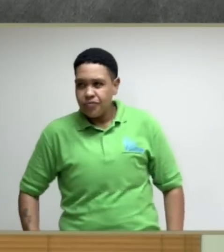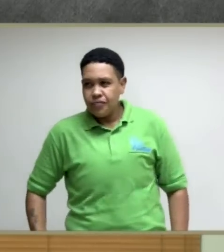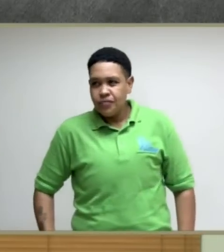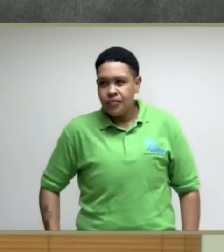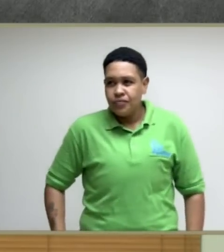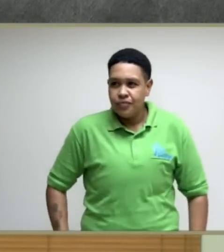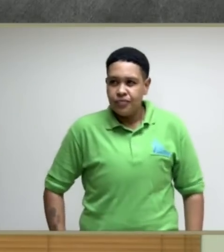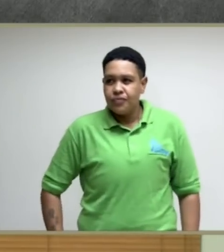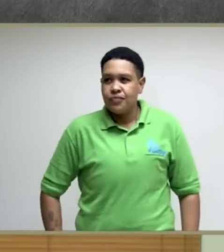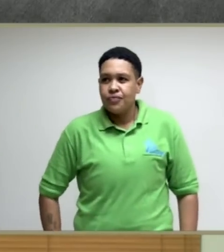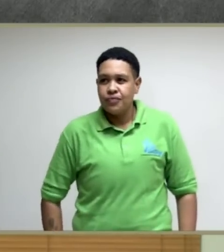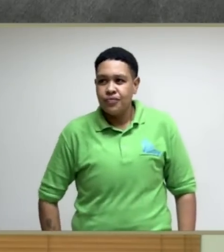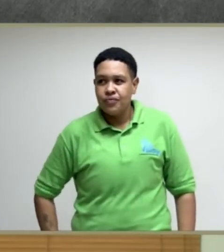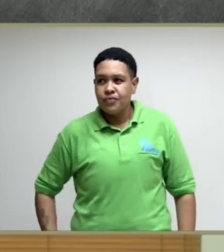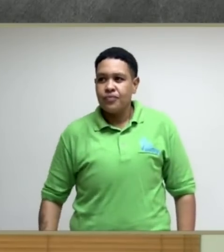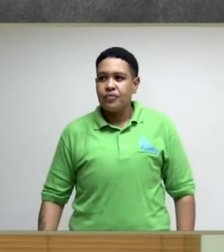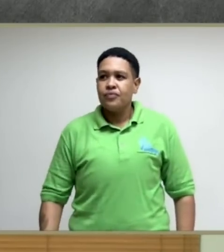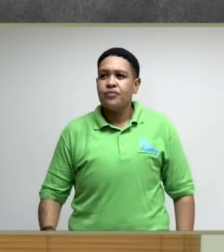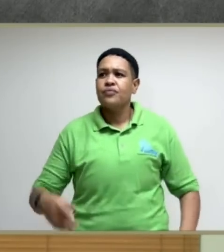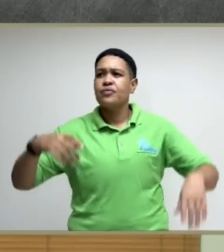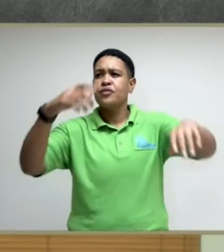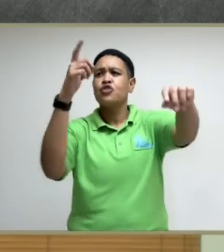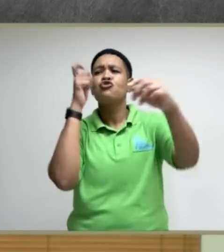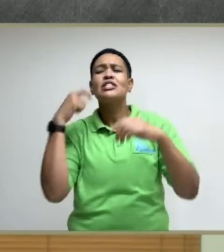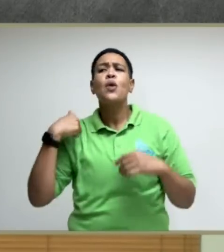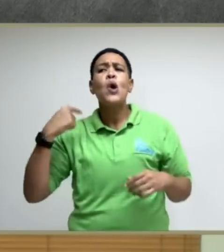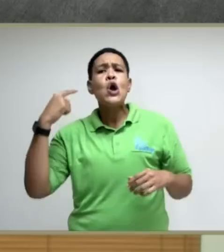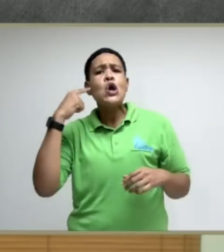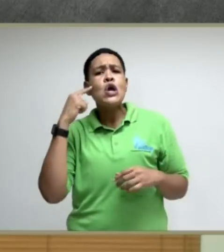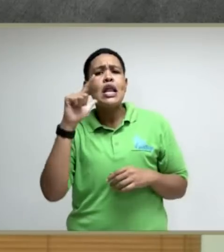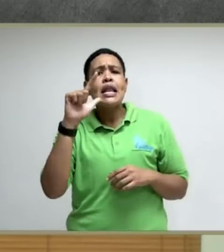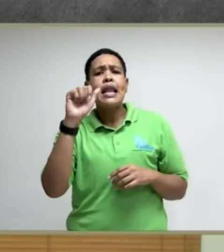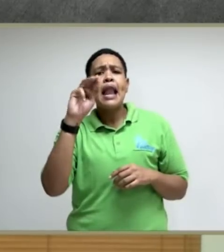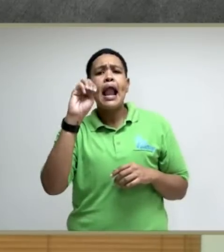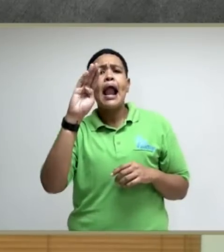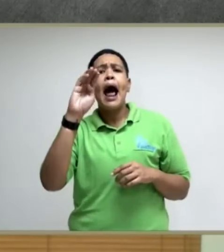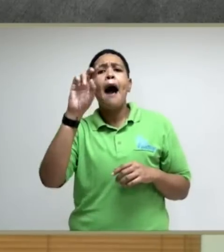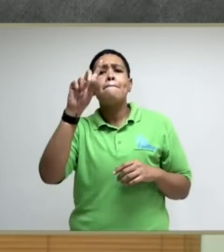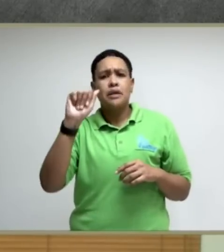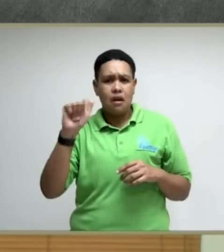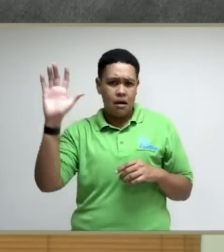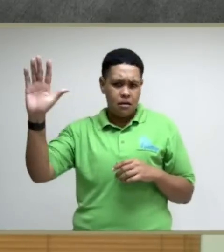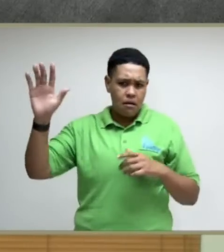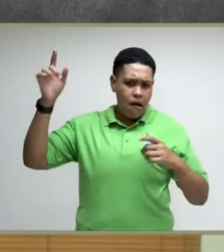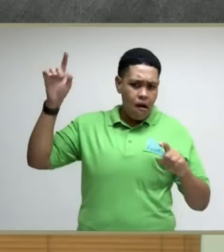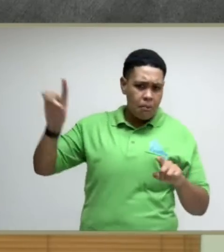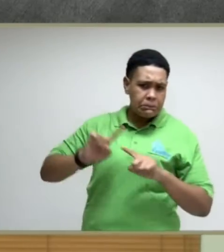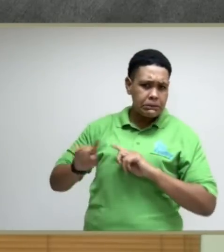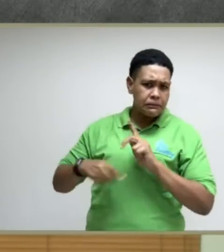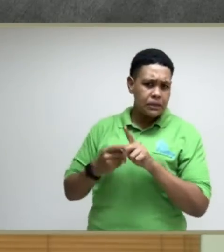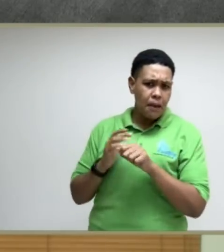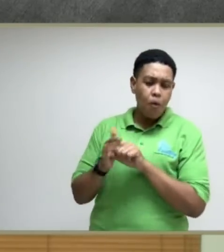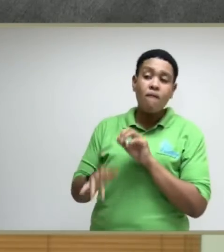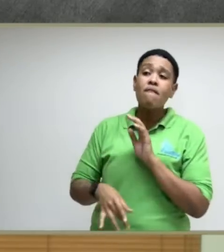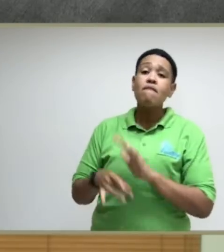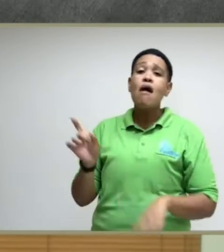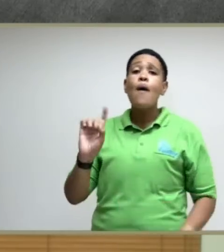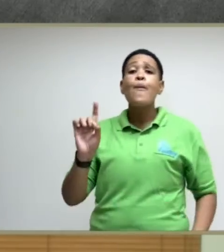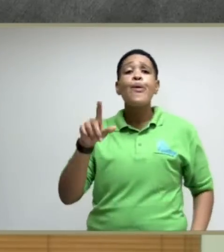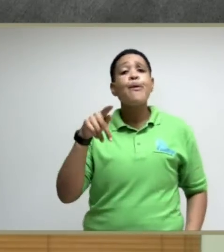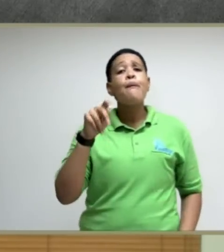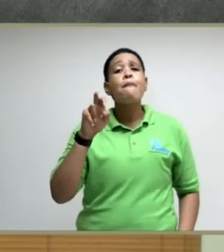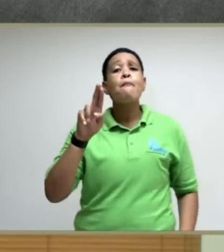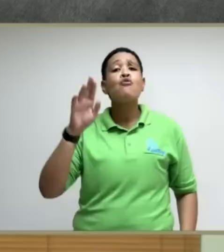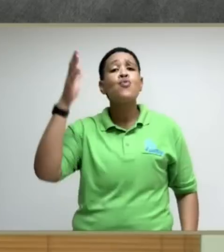Recently, we had heard of the Lambda variant, which there was quite a bit of publicity on, and this was first detected in Peru. And